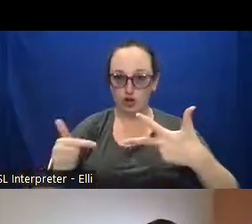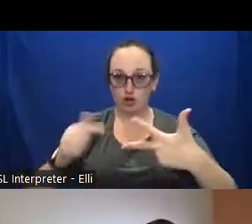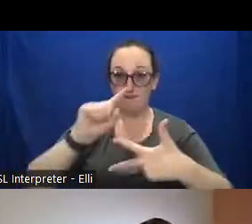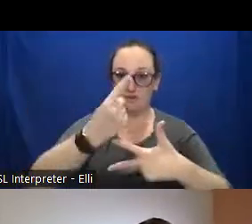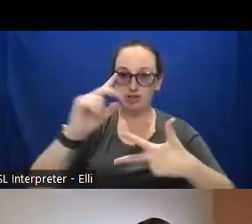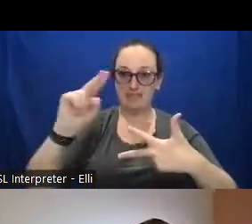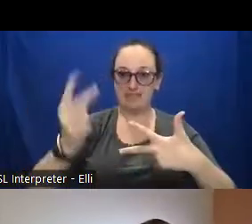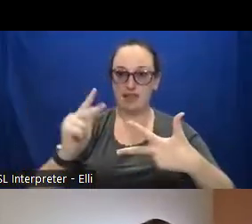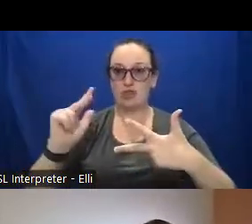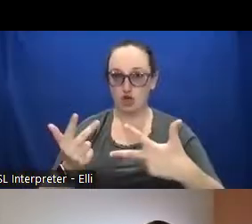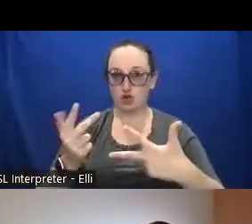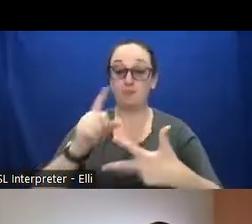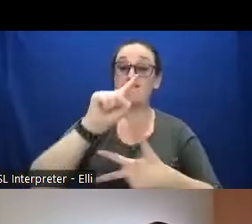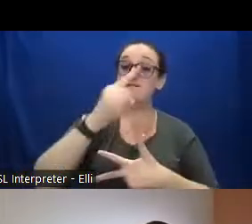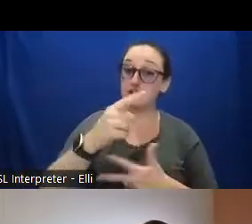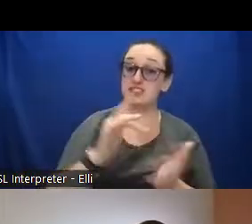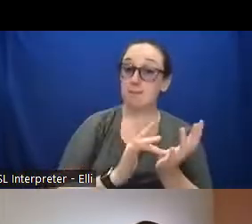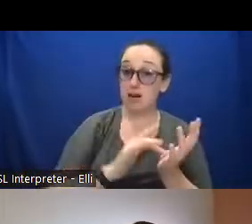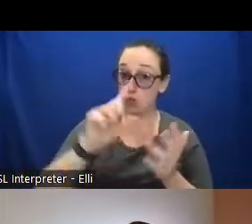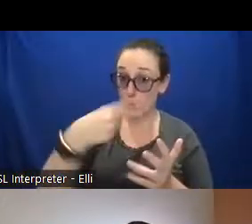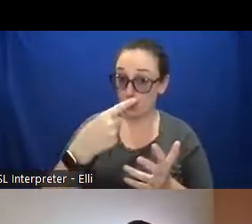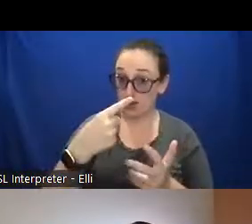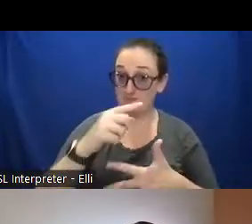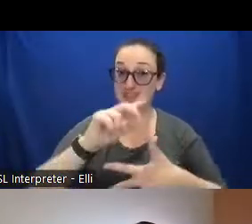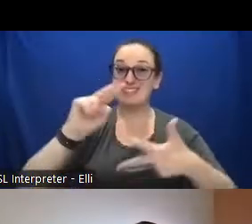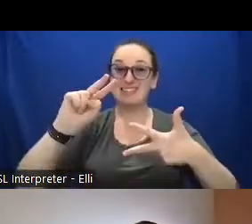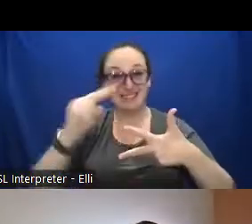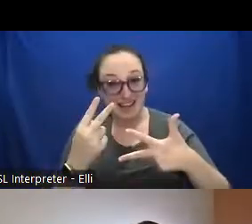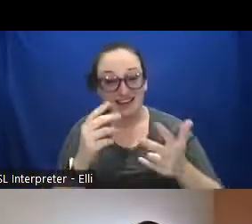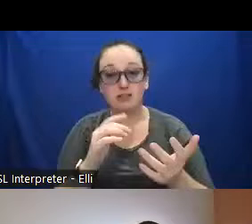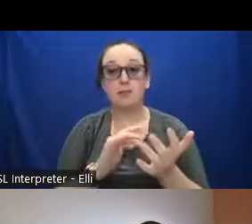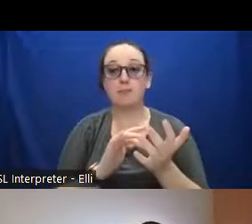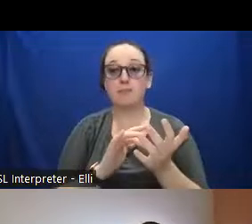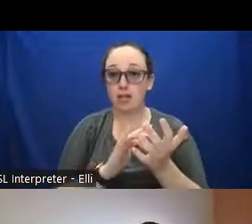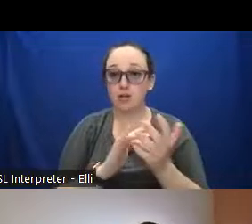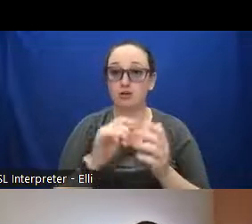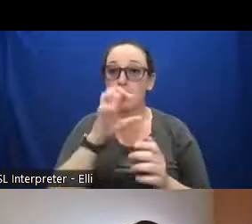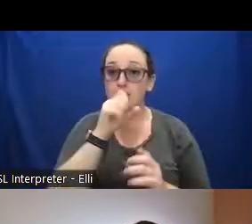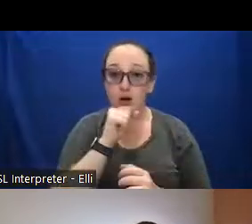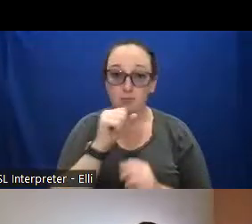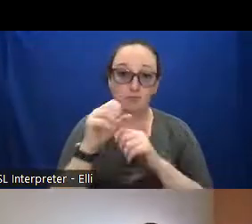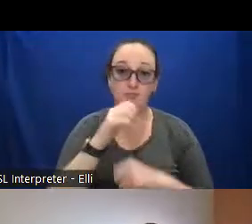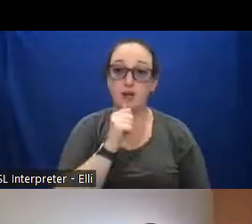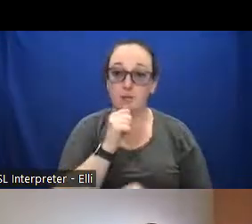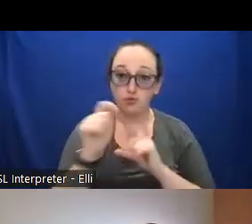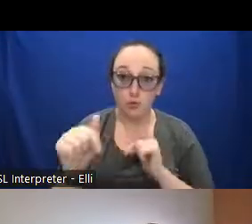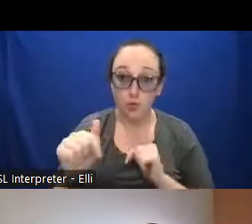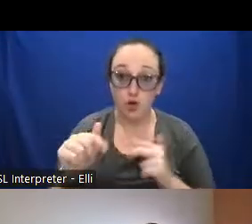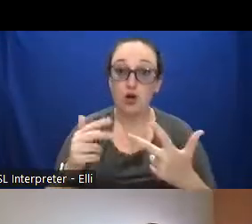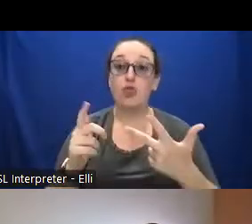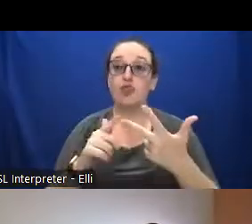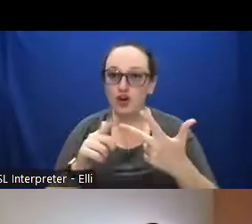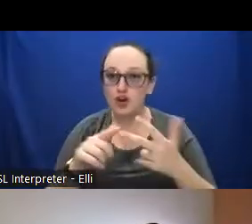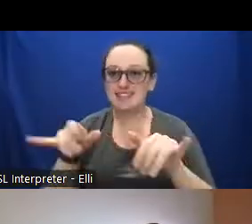only to the anonymous reporting to standard reporting, because we want to make sure that